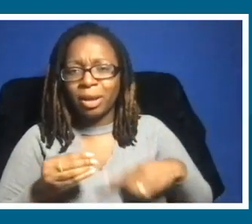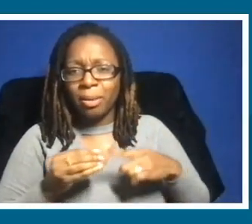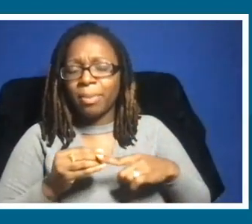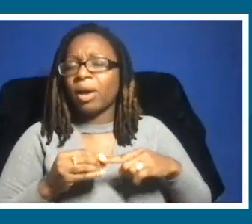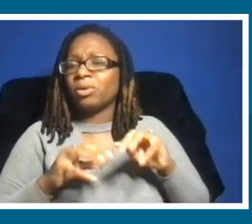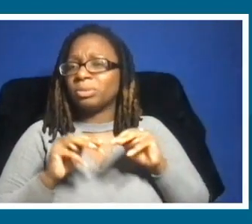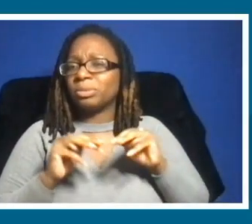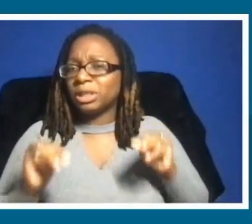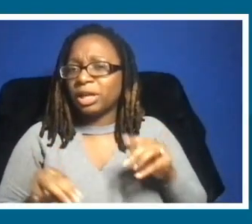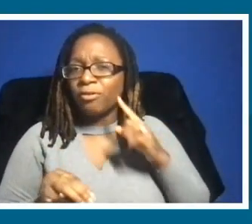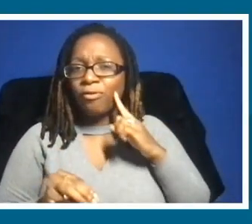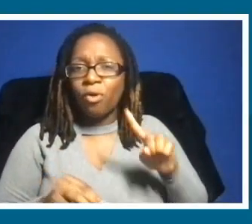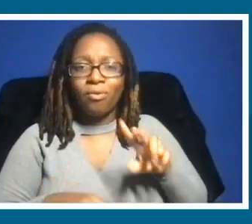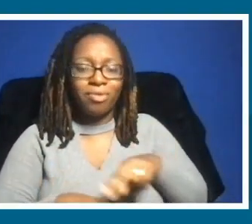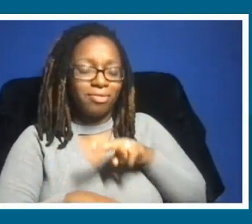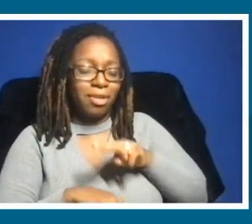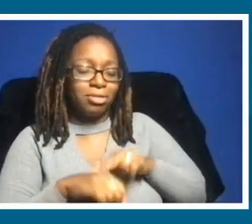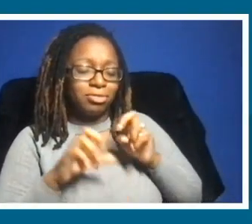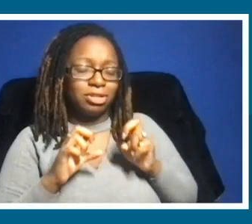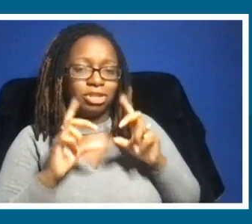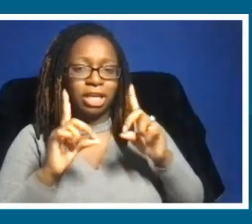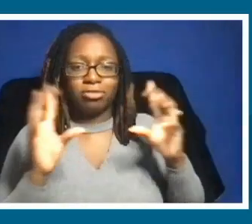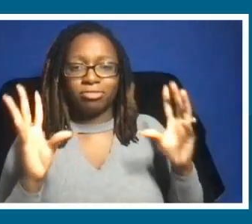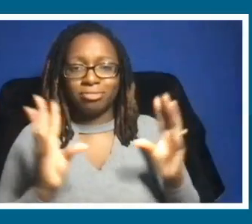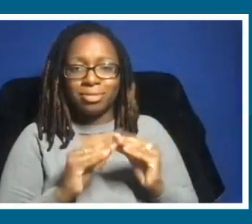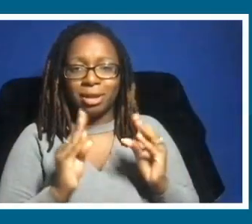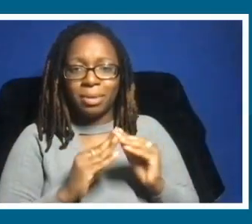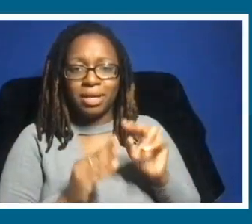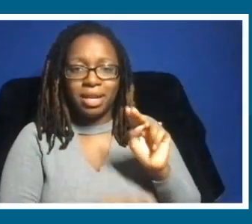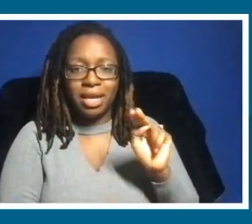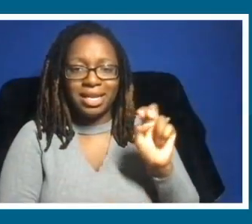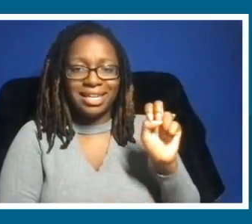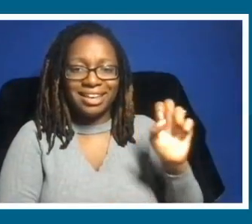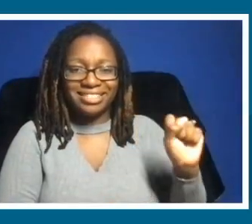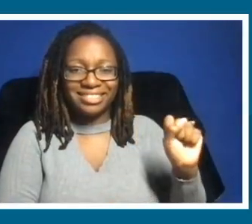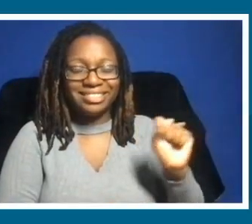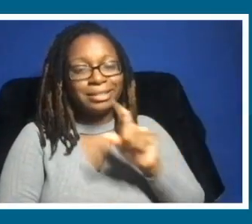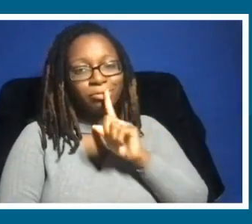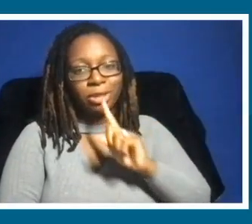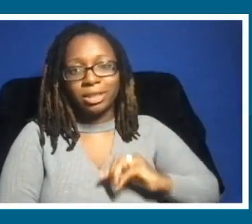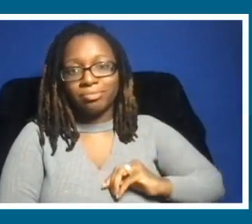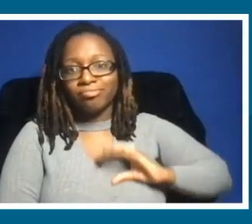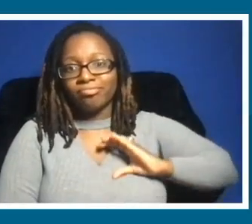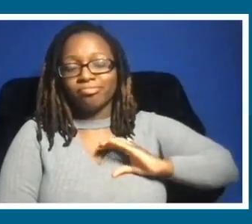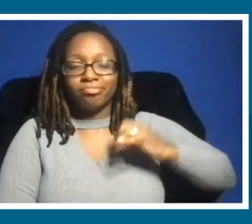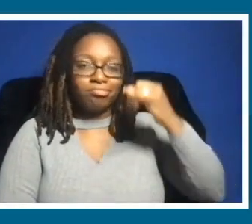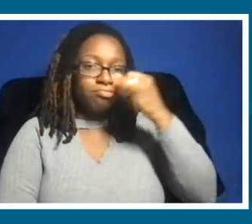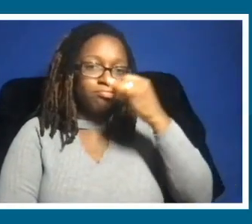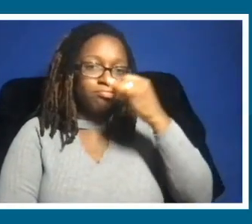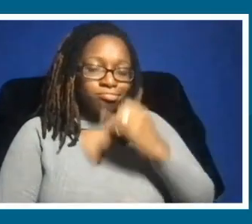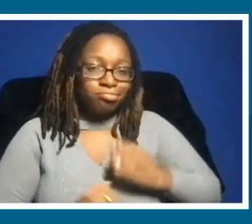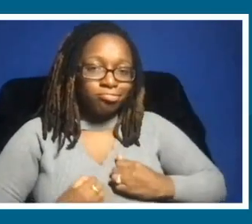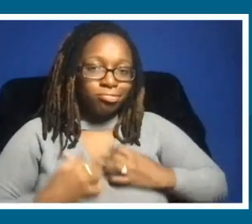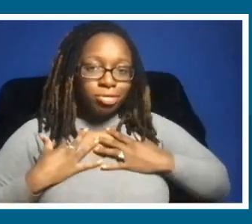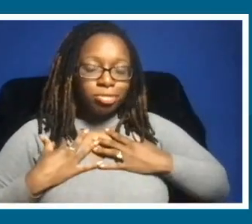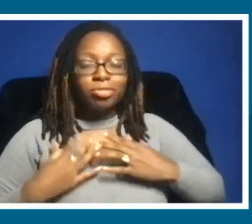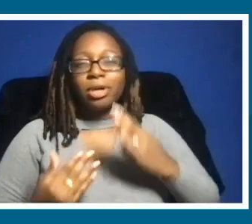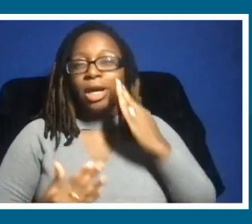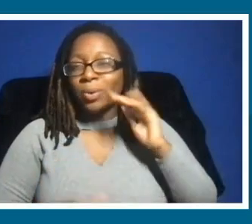Education Summit sessions. They've been inspiring, and I know that there's going to be some terrific discourse this